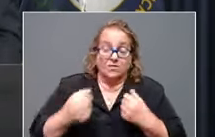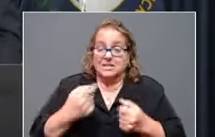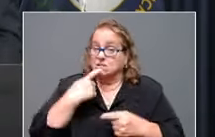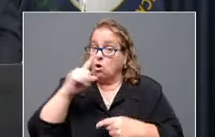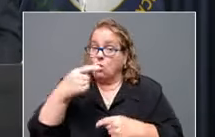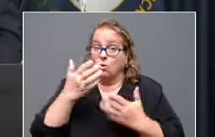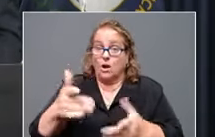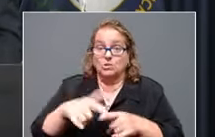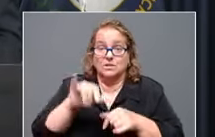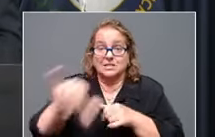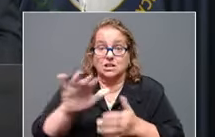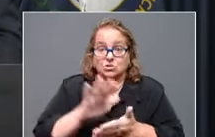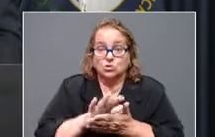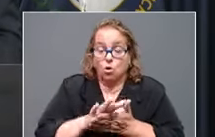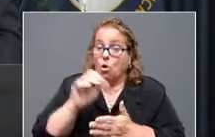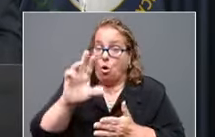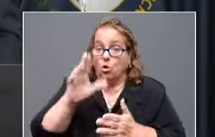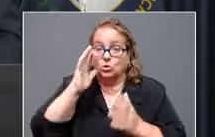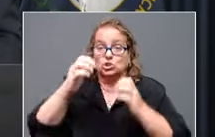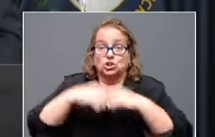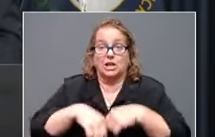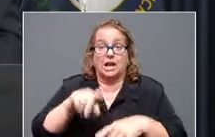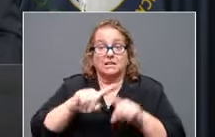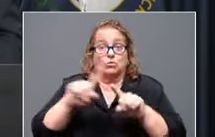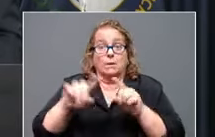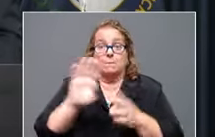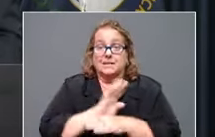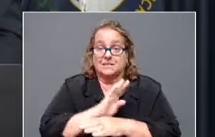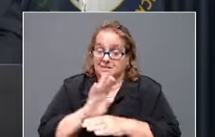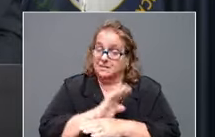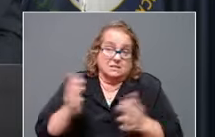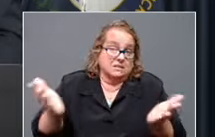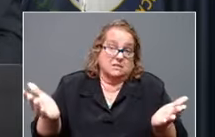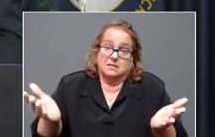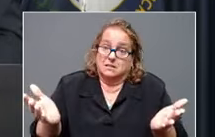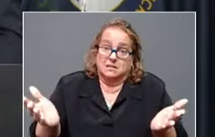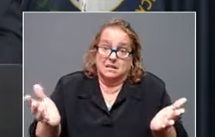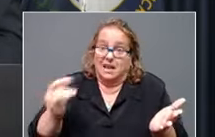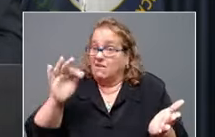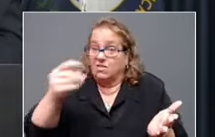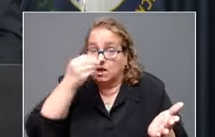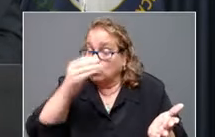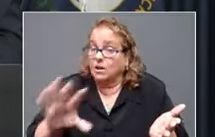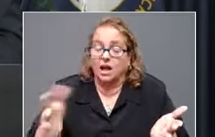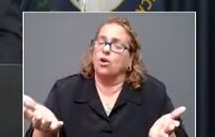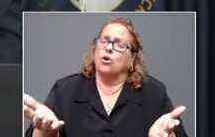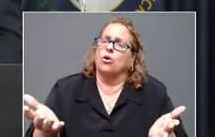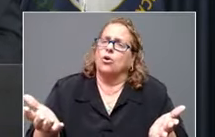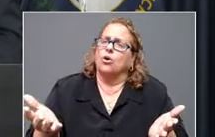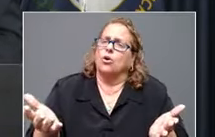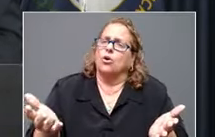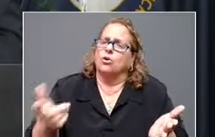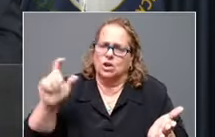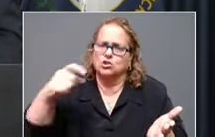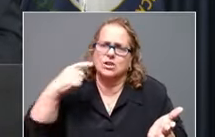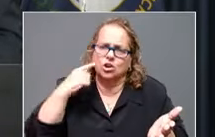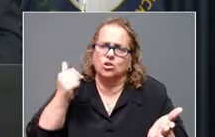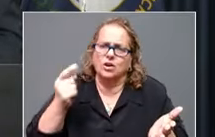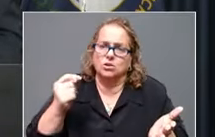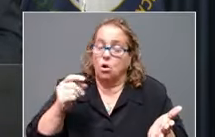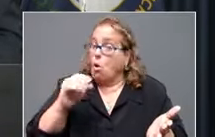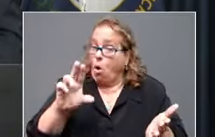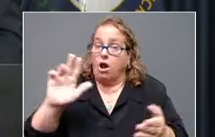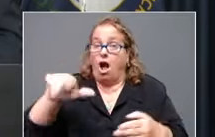and otherwise you're going to shut down businesses, they will. If they don't, they're going to hear it from every business in their